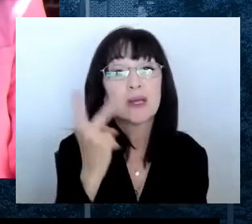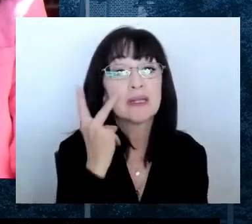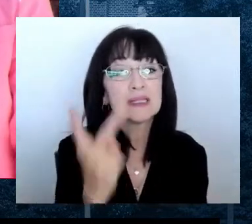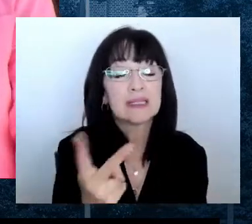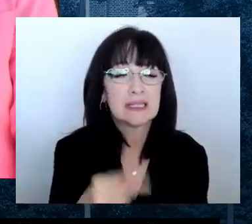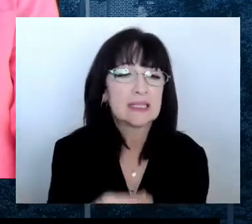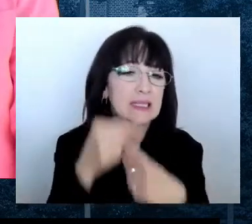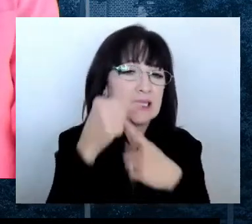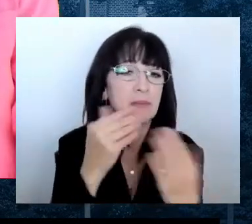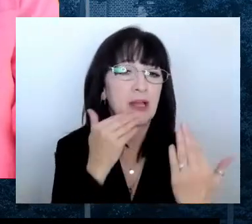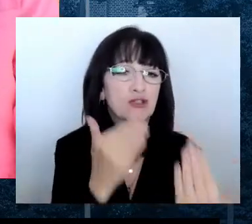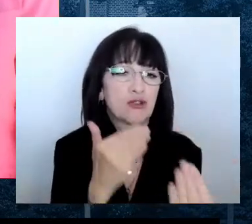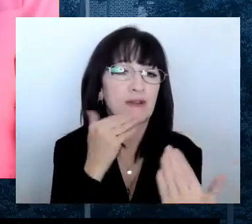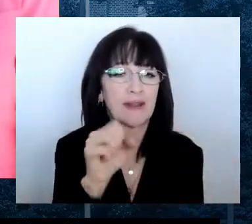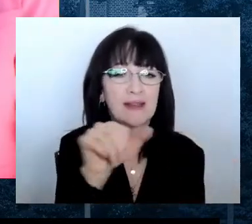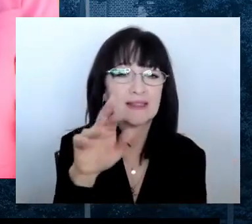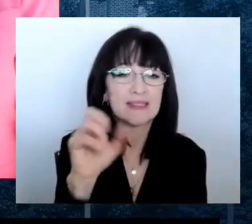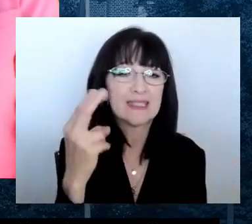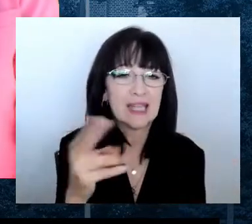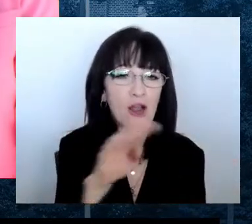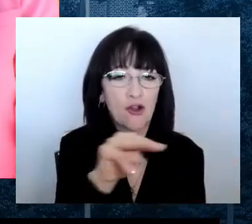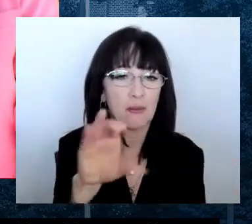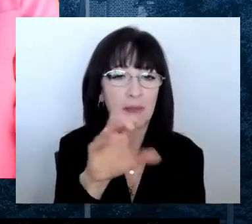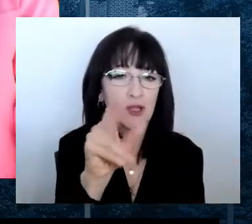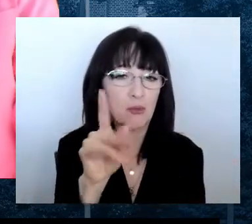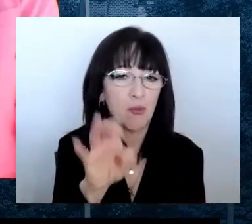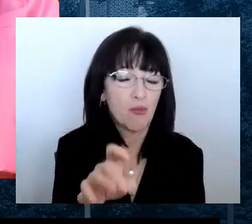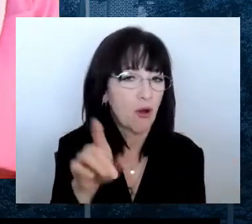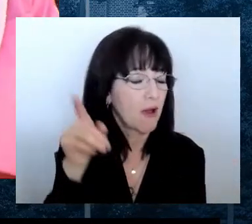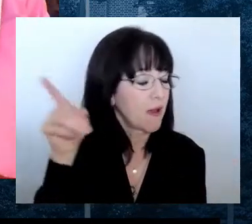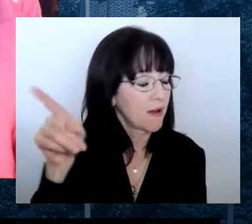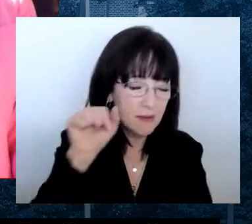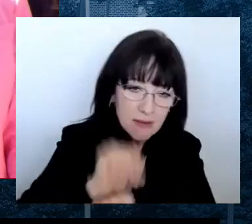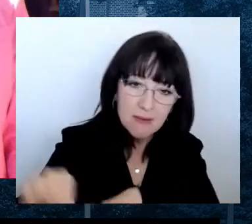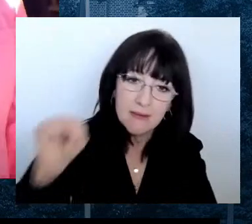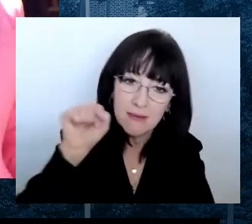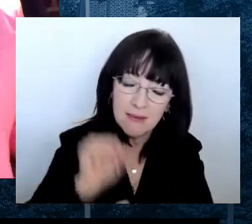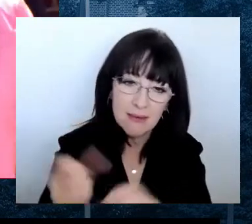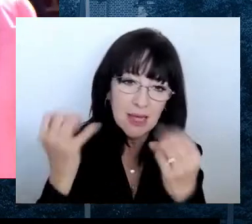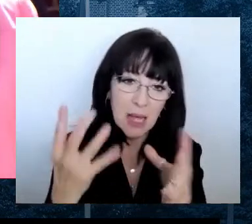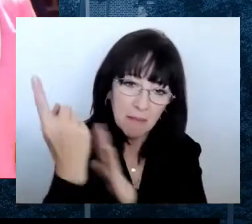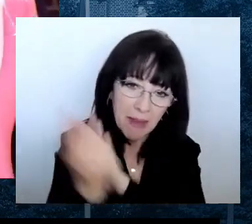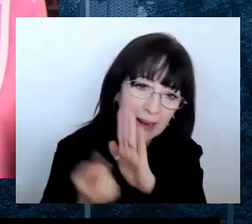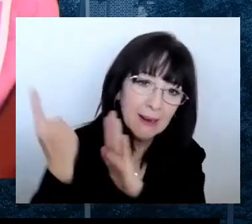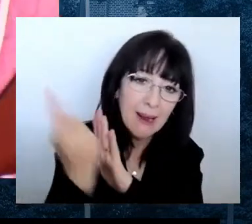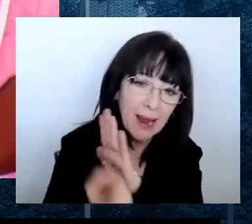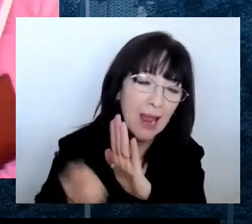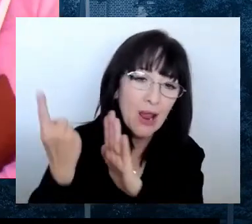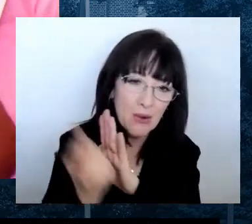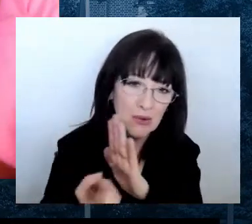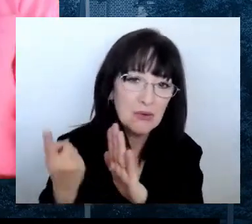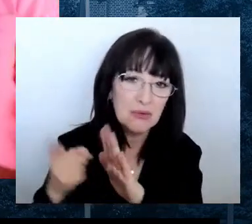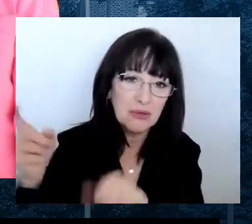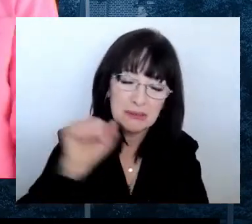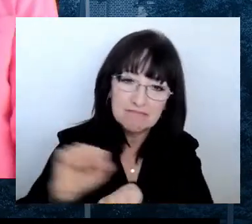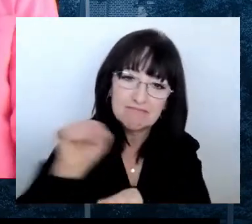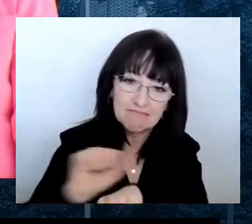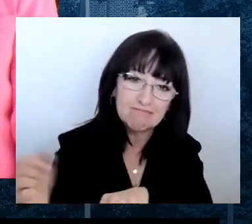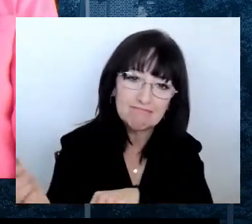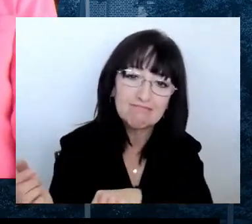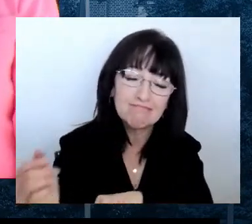to Senator Sarah Mcbride, who dedicated hundreds and hundreds of hours to this bill. As we all know, this is a truly historic